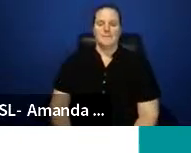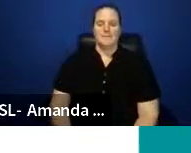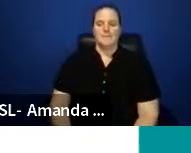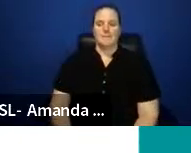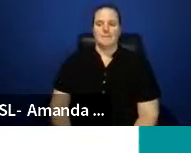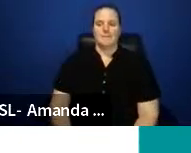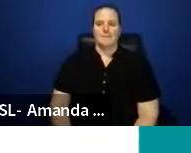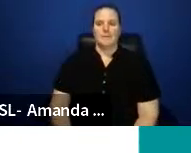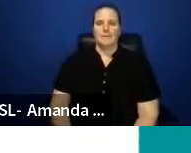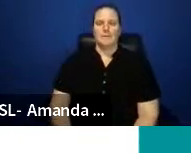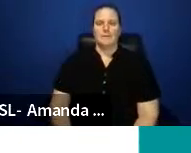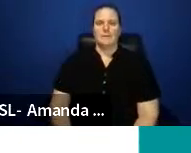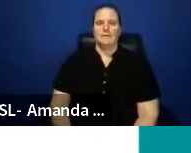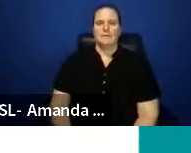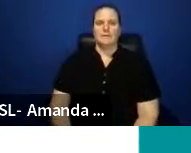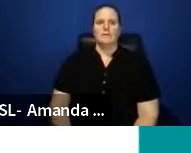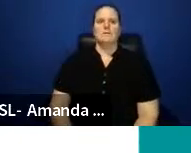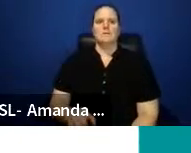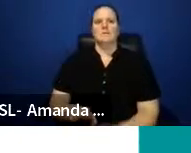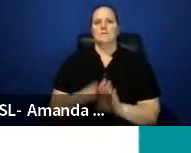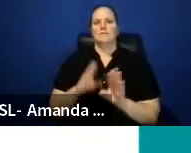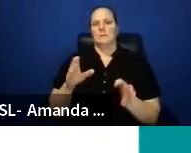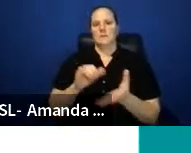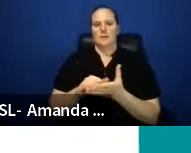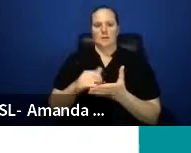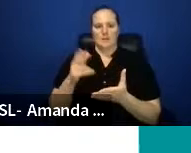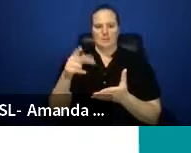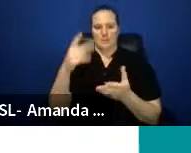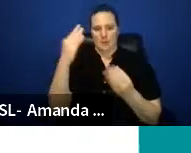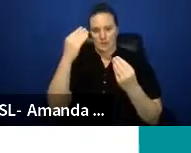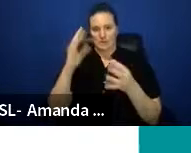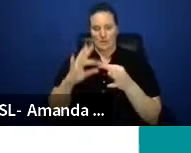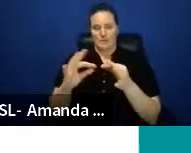Go ahead and open it up. Thoughts, comments?